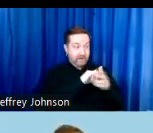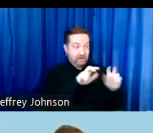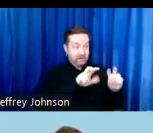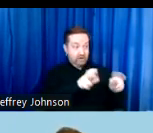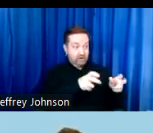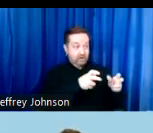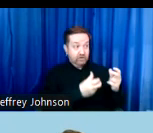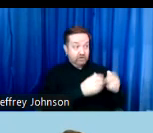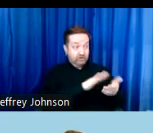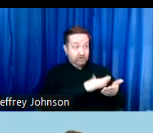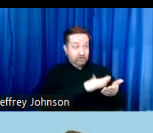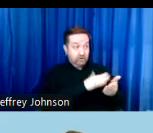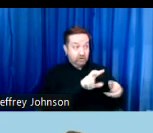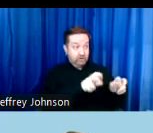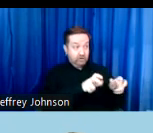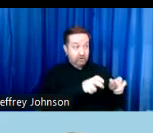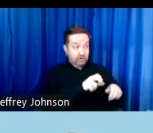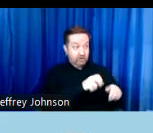it's not